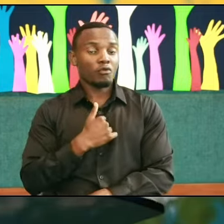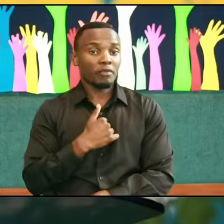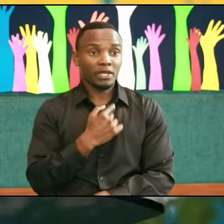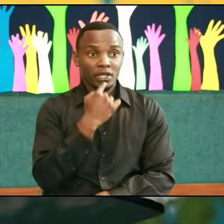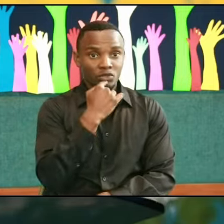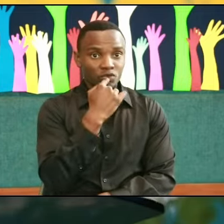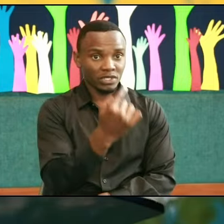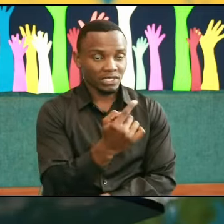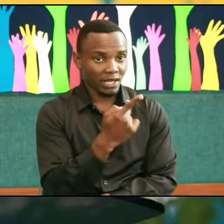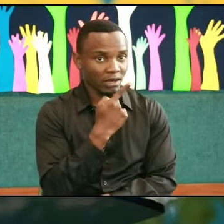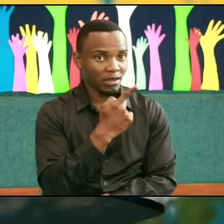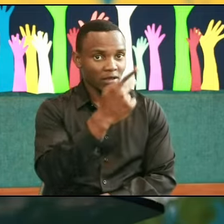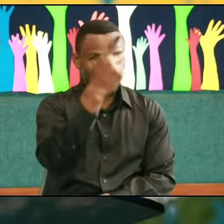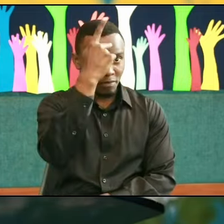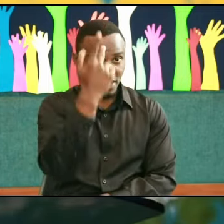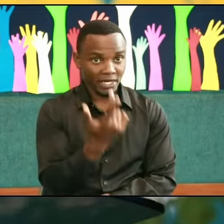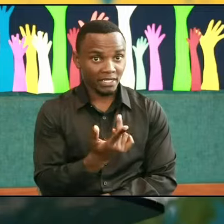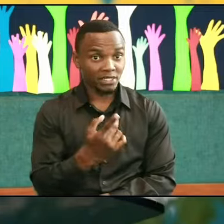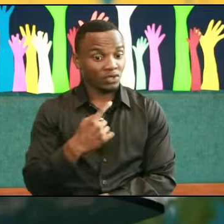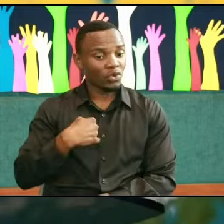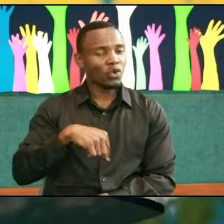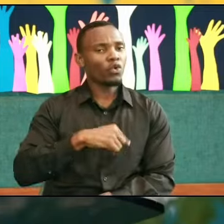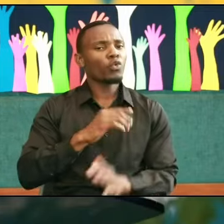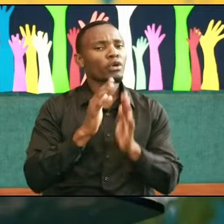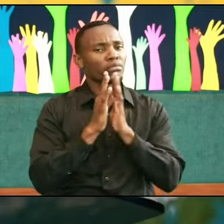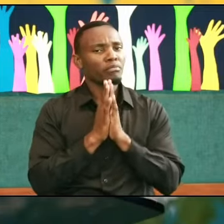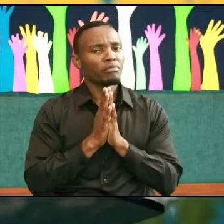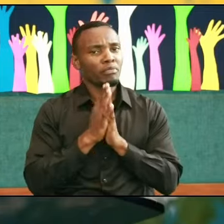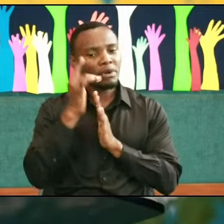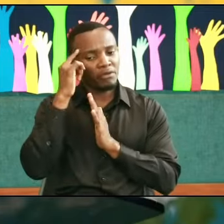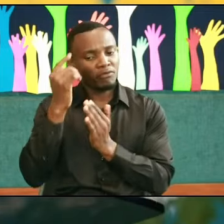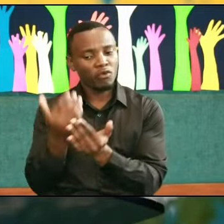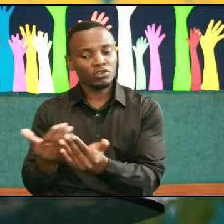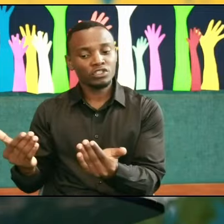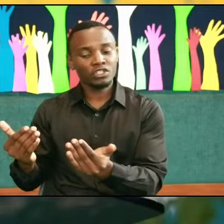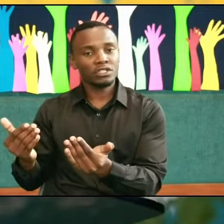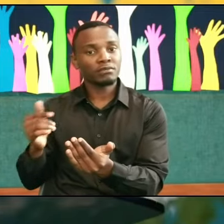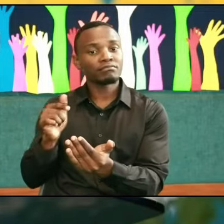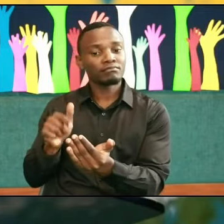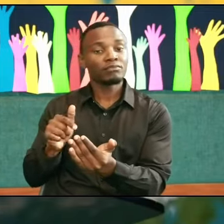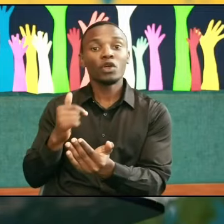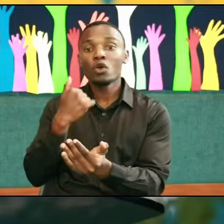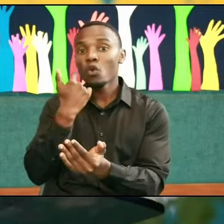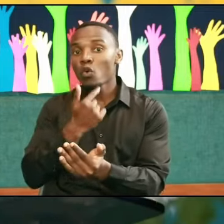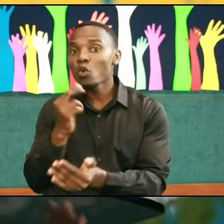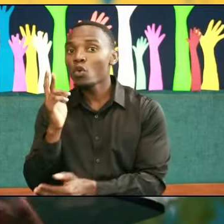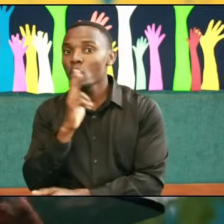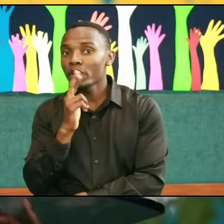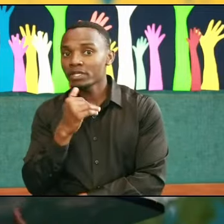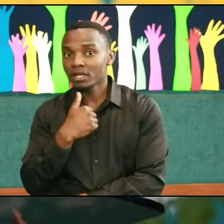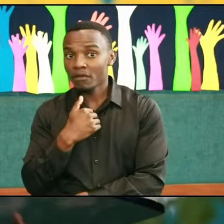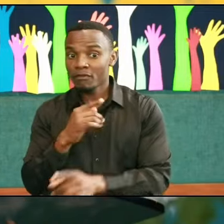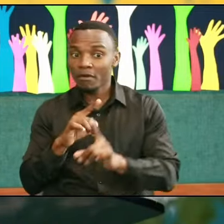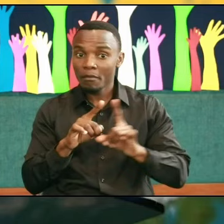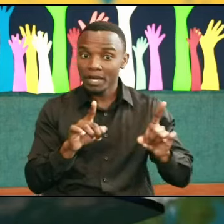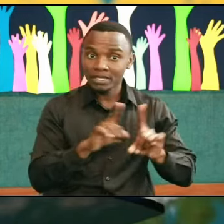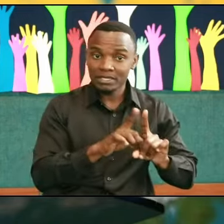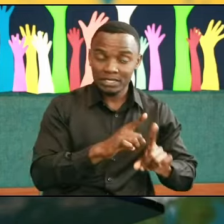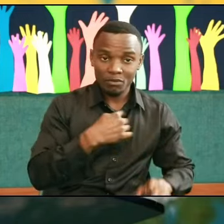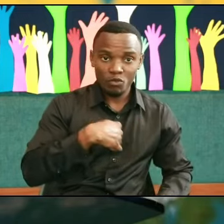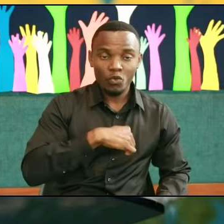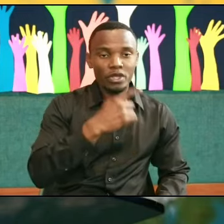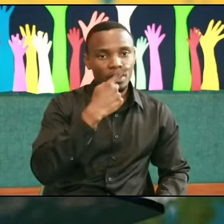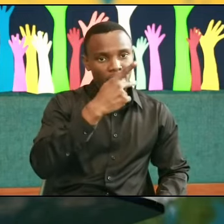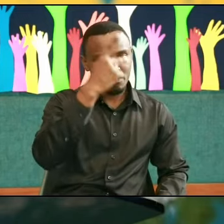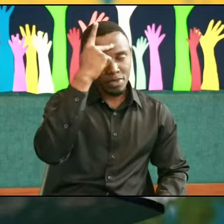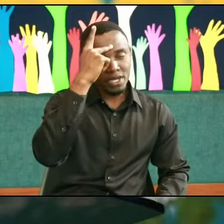today and say to us, we are praying for children at risk, but we can be the risk to these children.